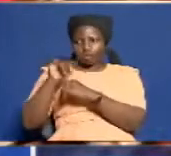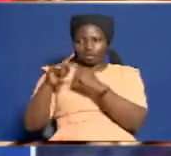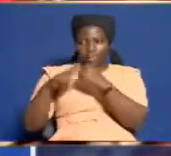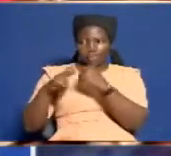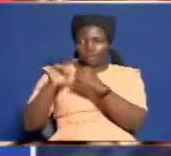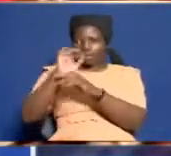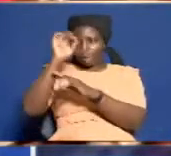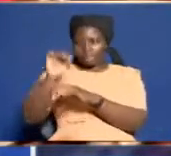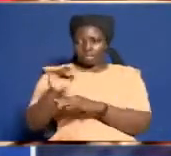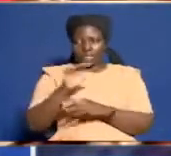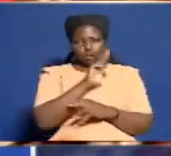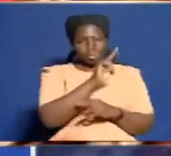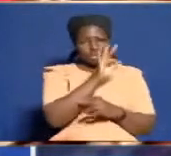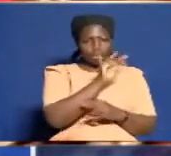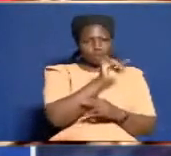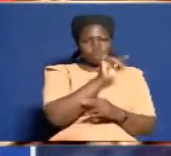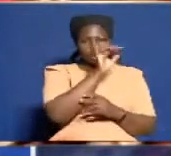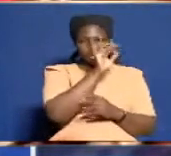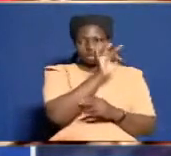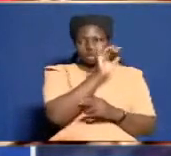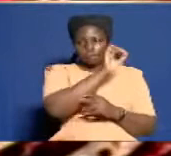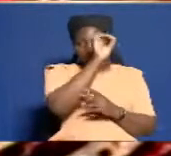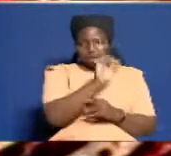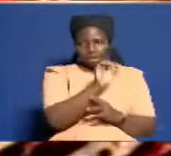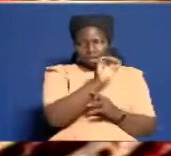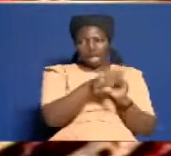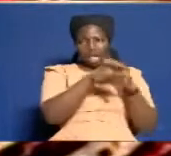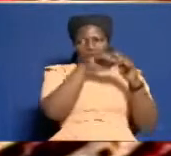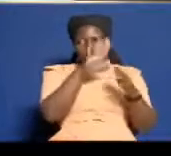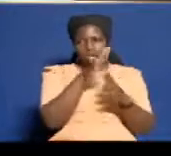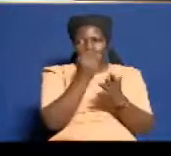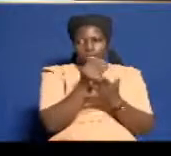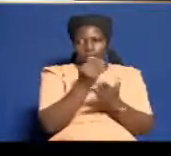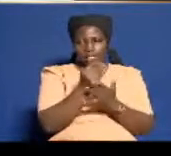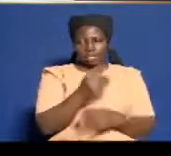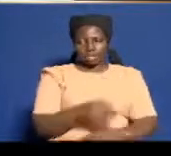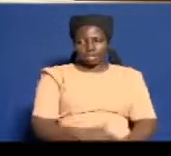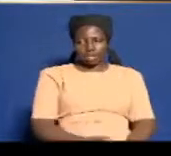and 23.3% of external revenue.